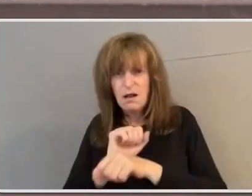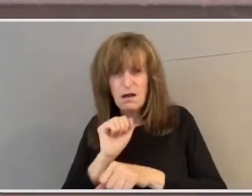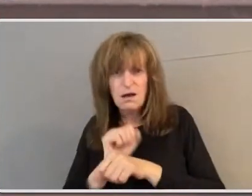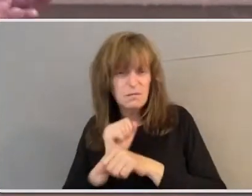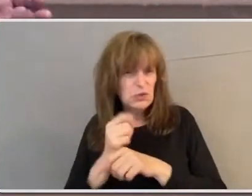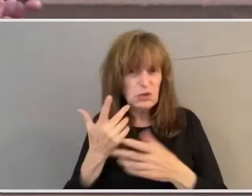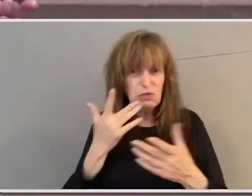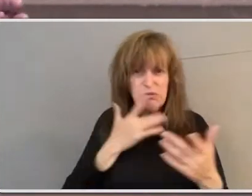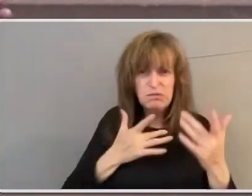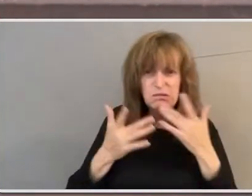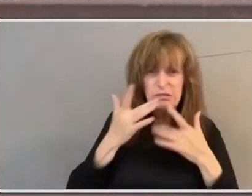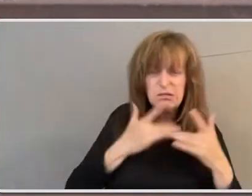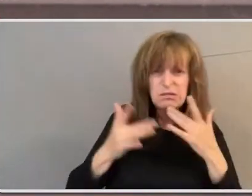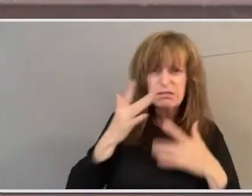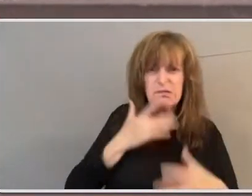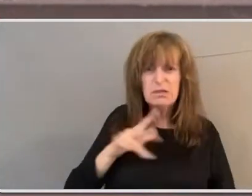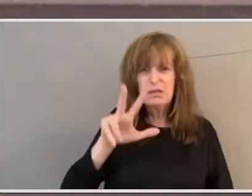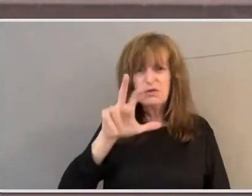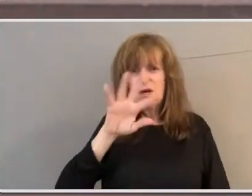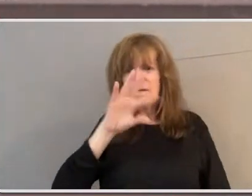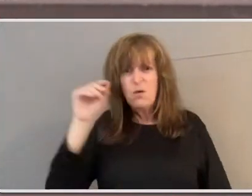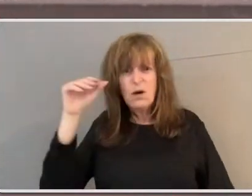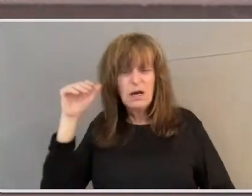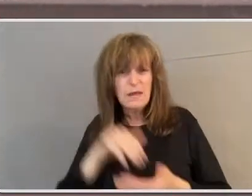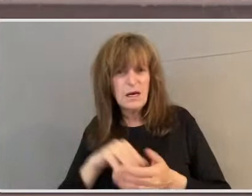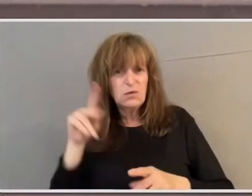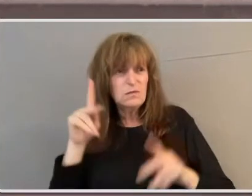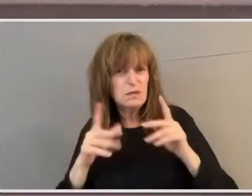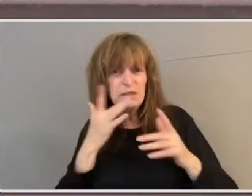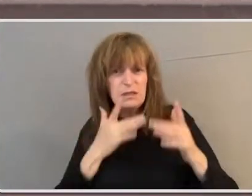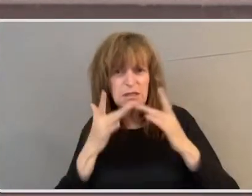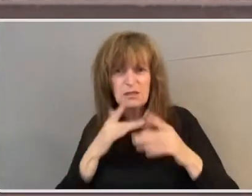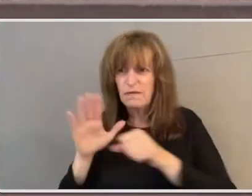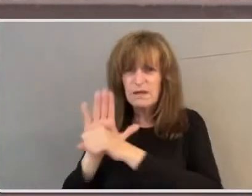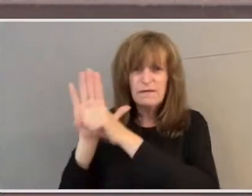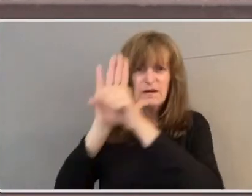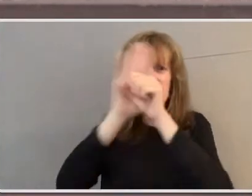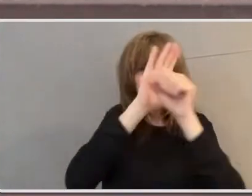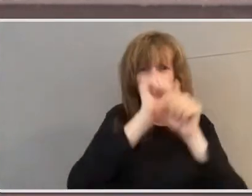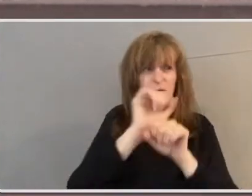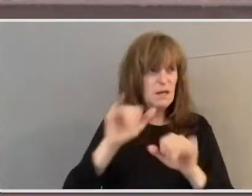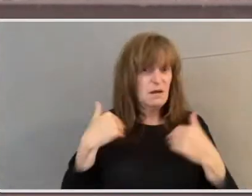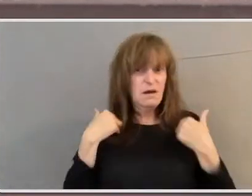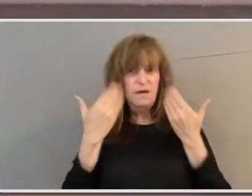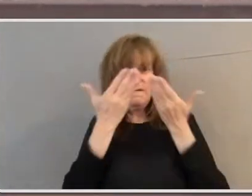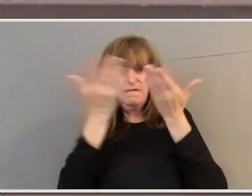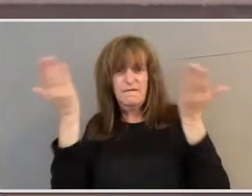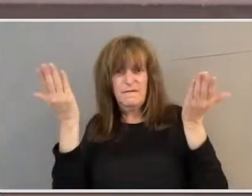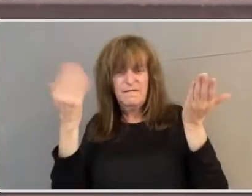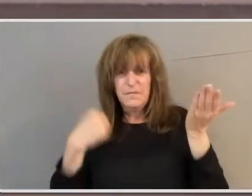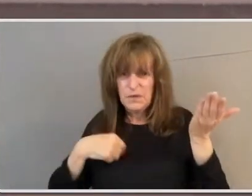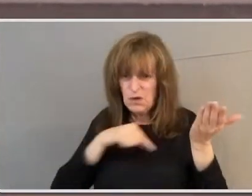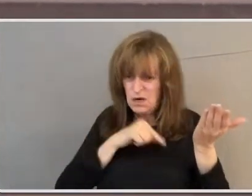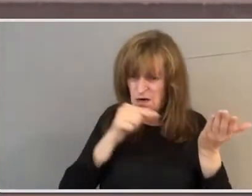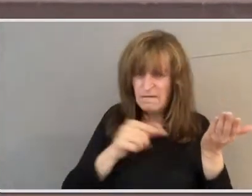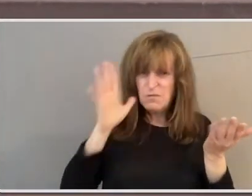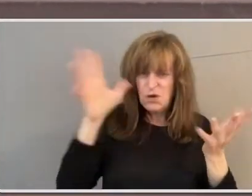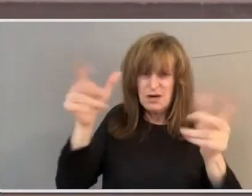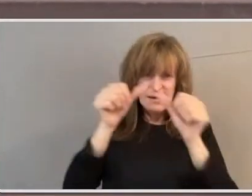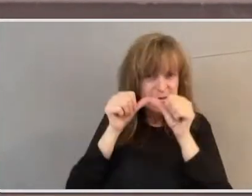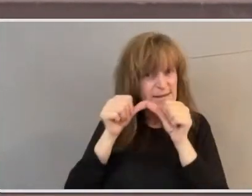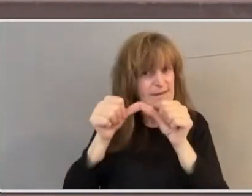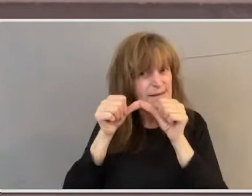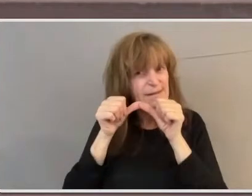340,000 people short to fill the jobs we have, our government will never stop working for workers. We're leaving no